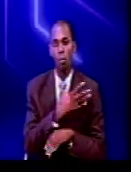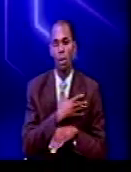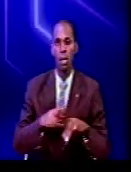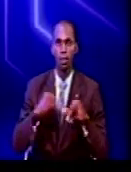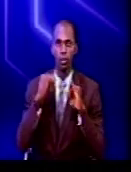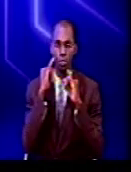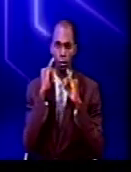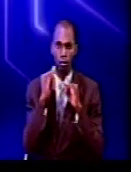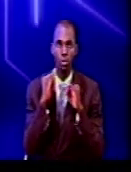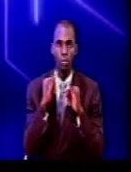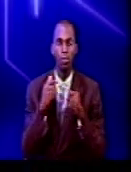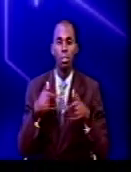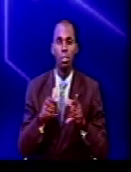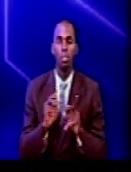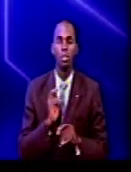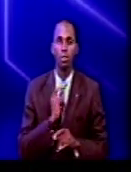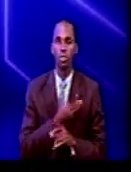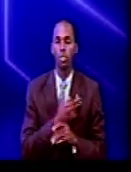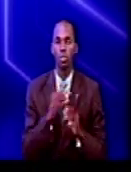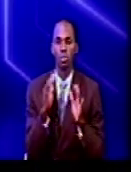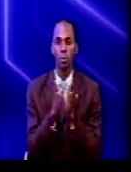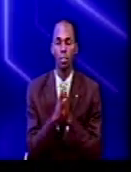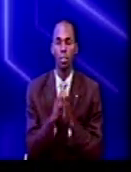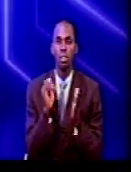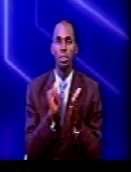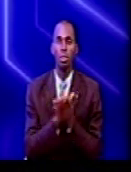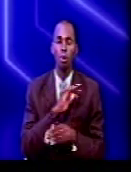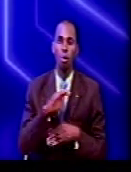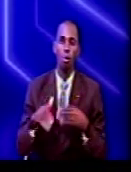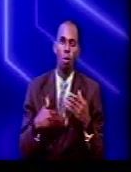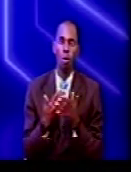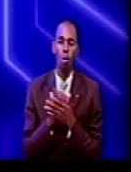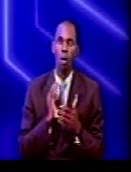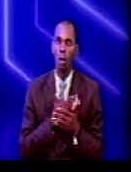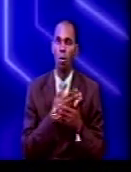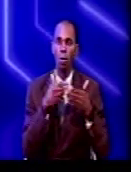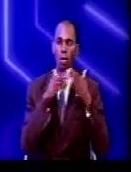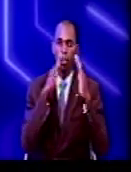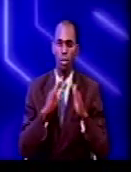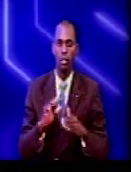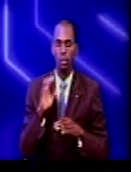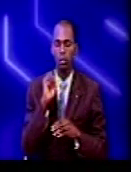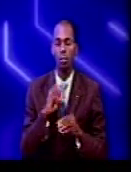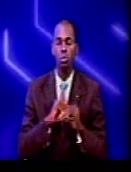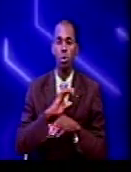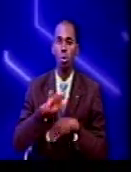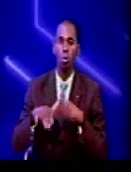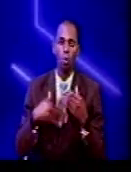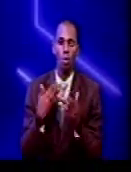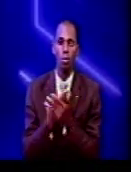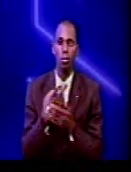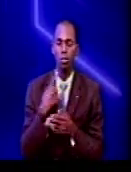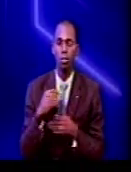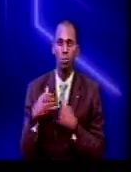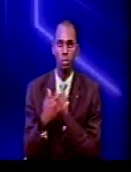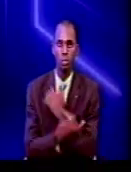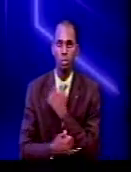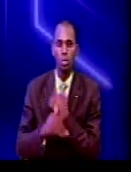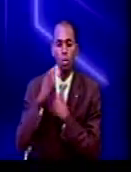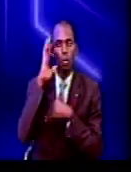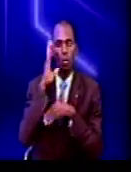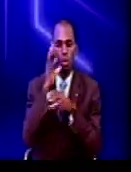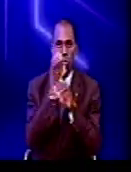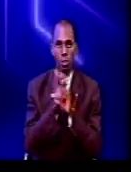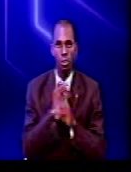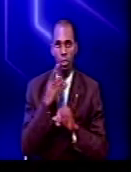fools despise wisdom and instruction. Let us pray that all our